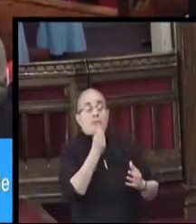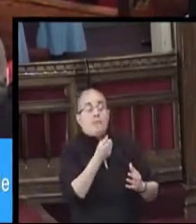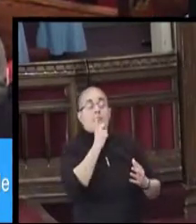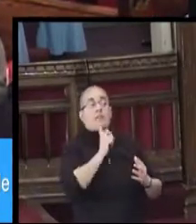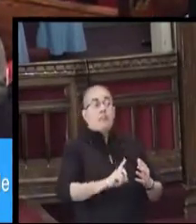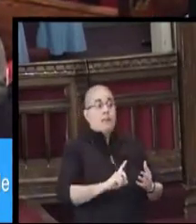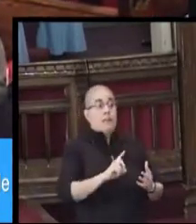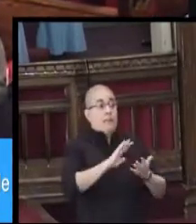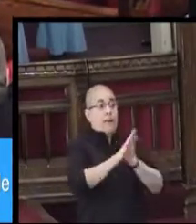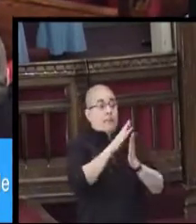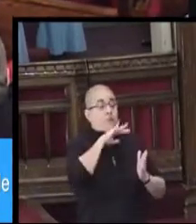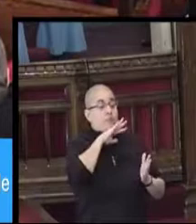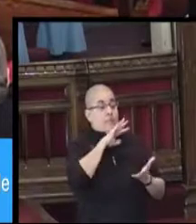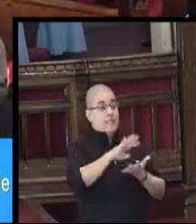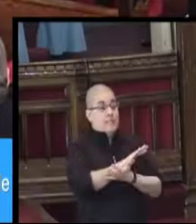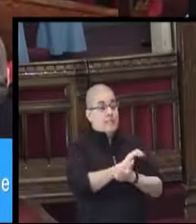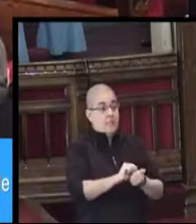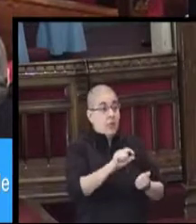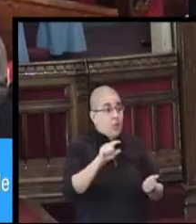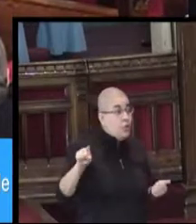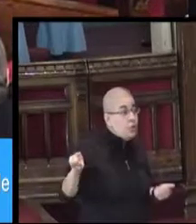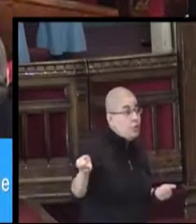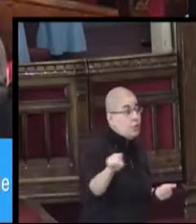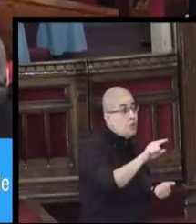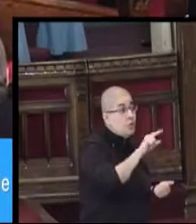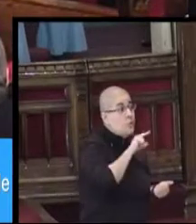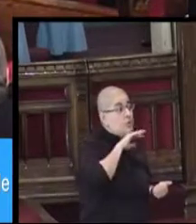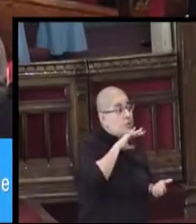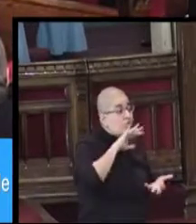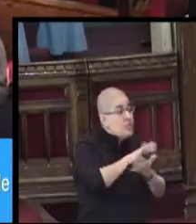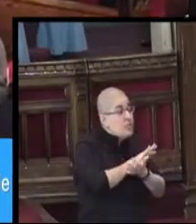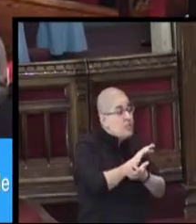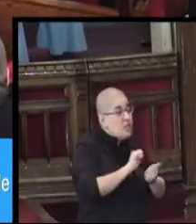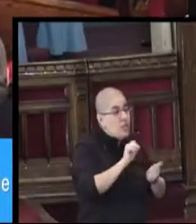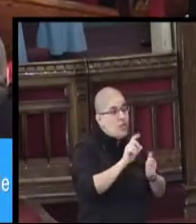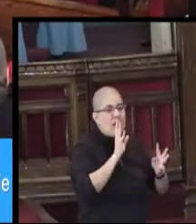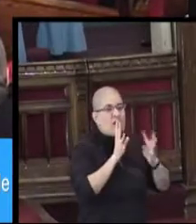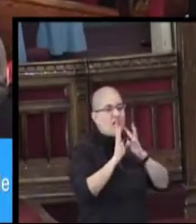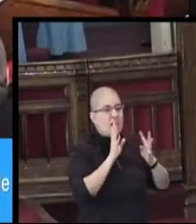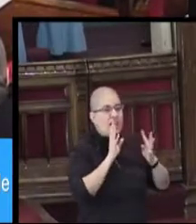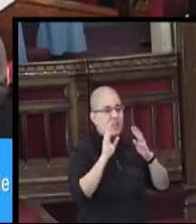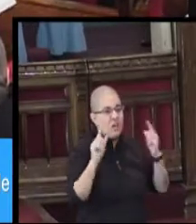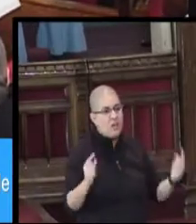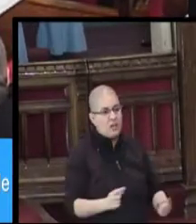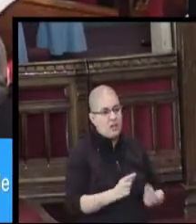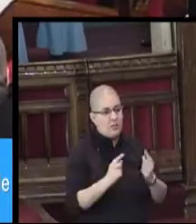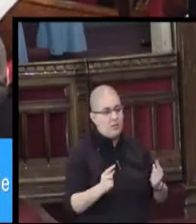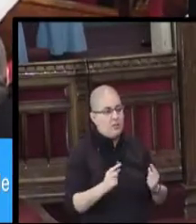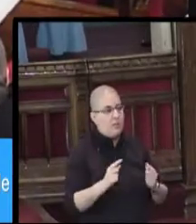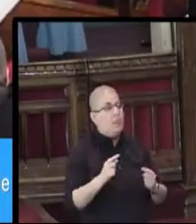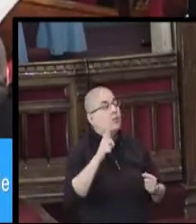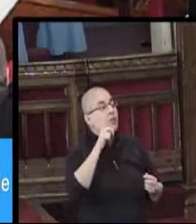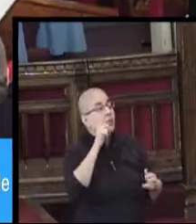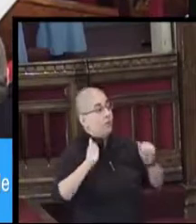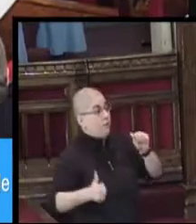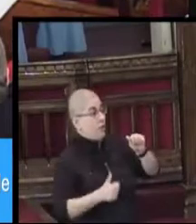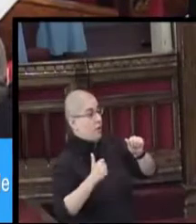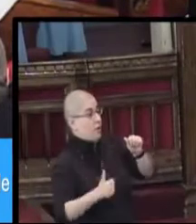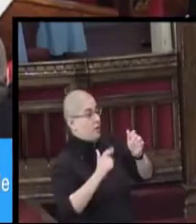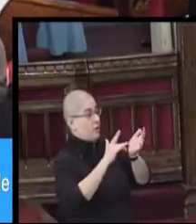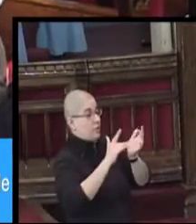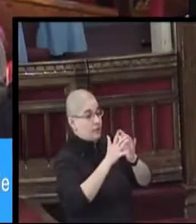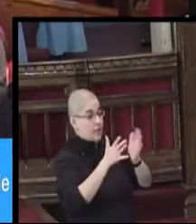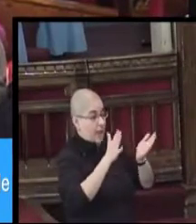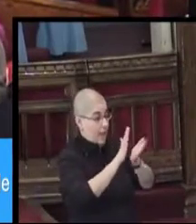you. You are defiled by the words that come out of your mouth." Then the disciples came to Jesus and asked,